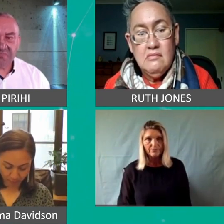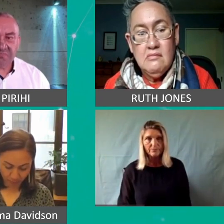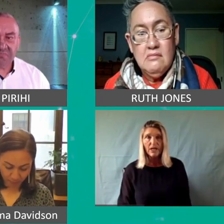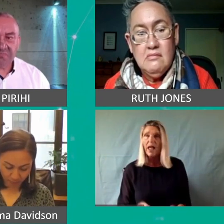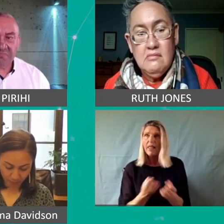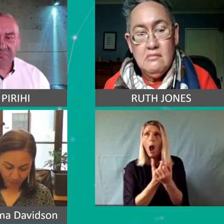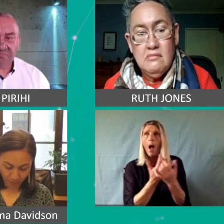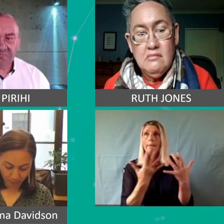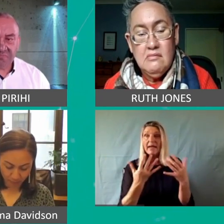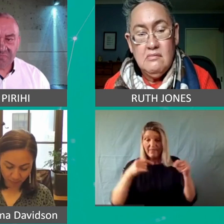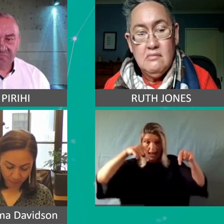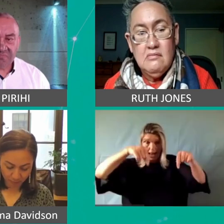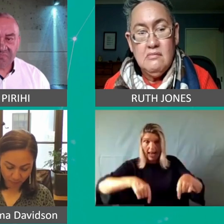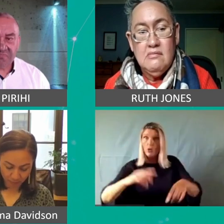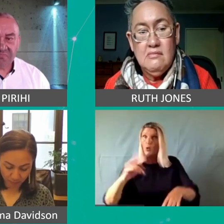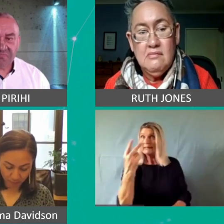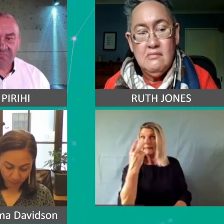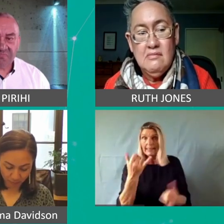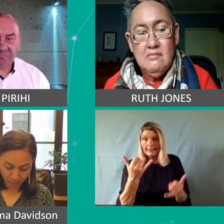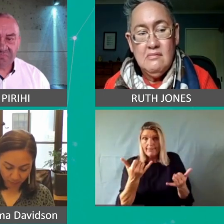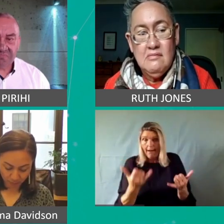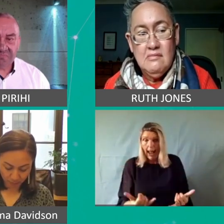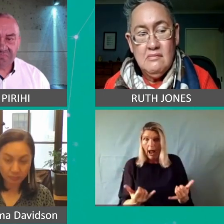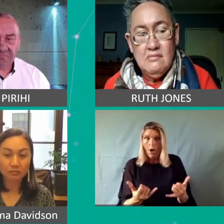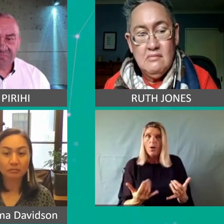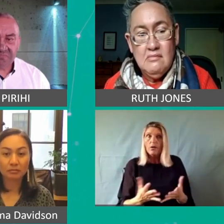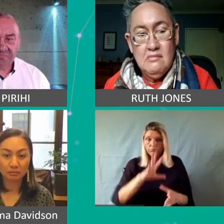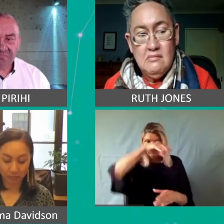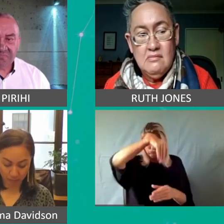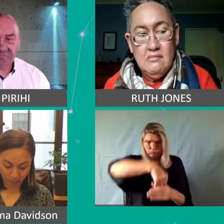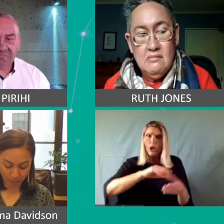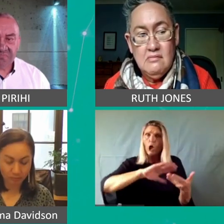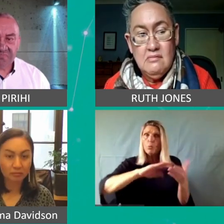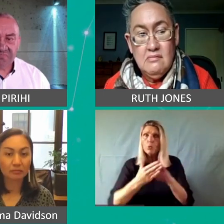in front of you, as who are part of the community